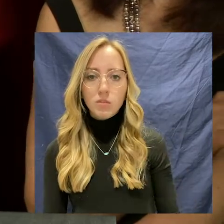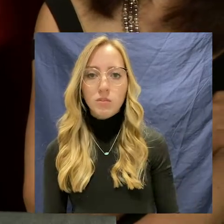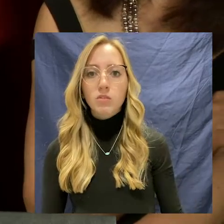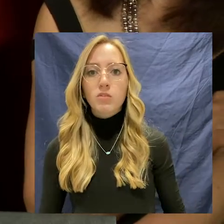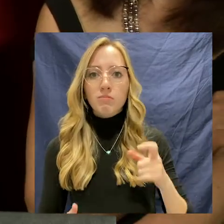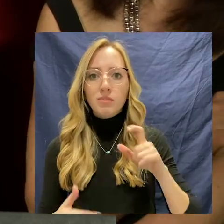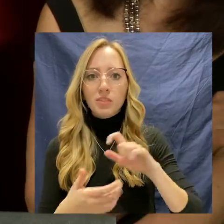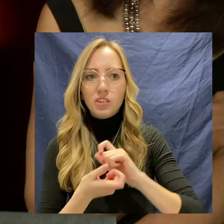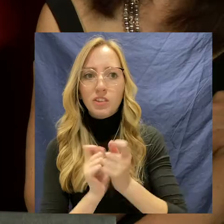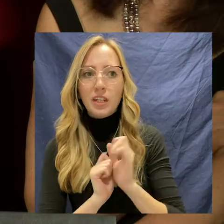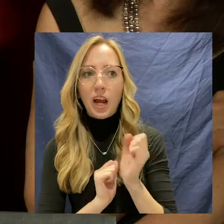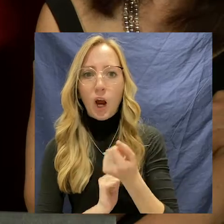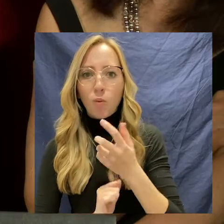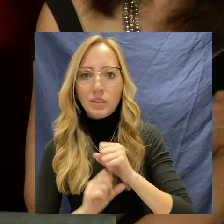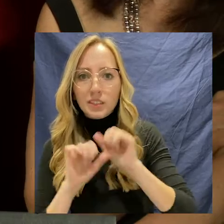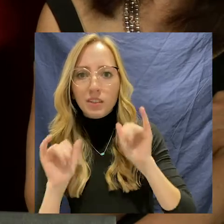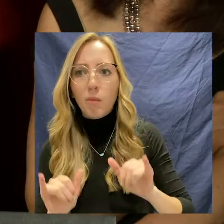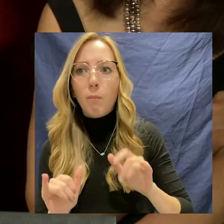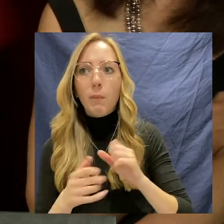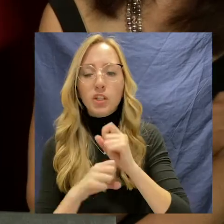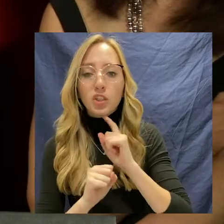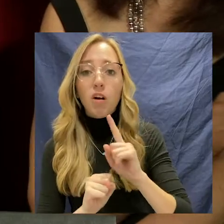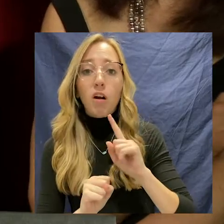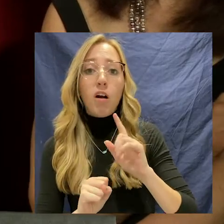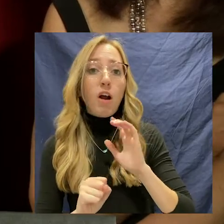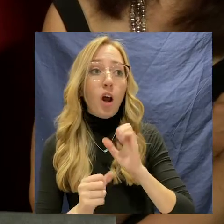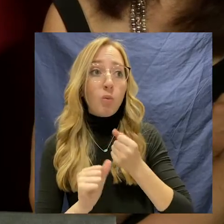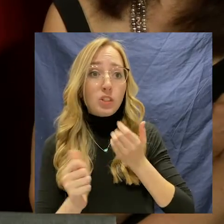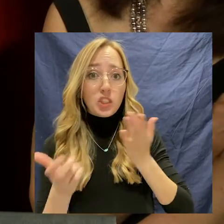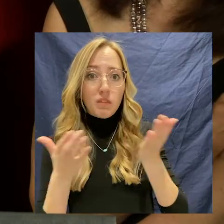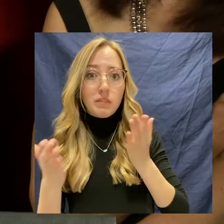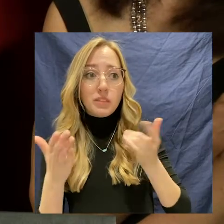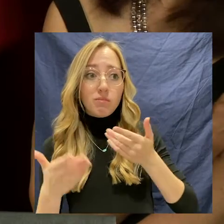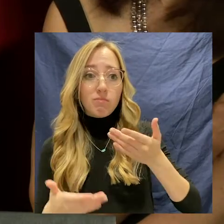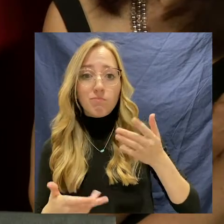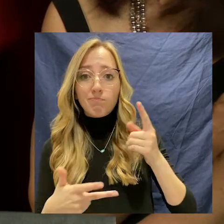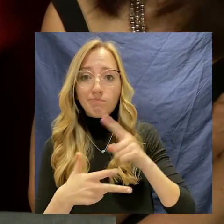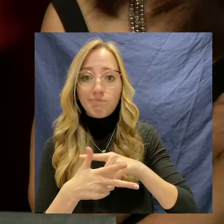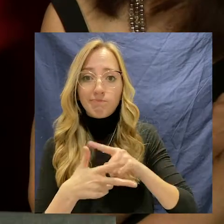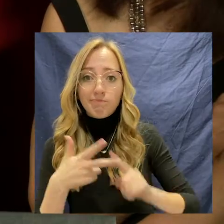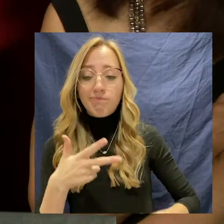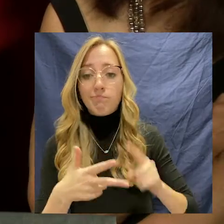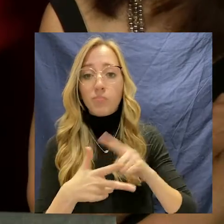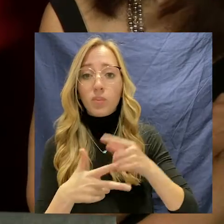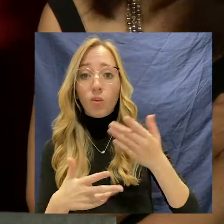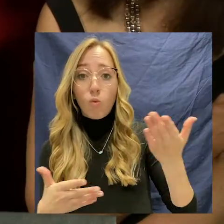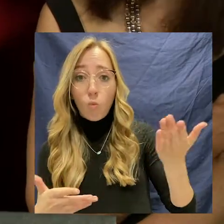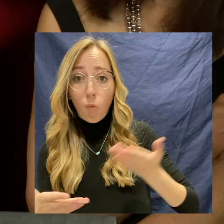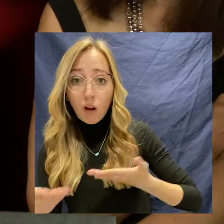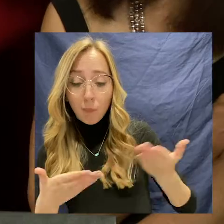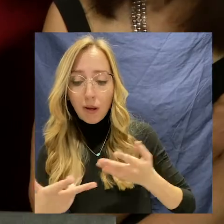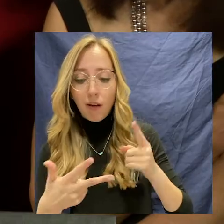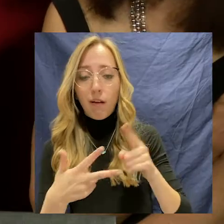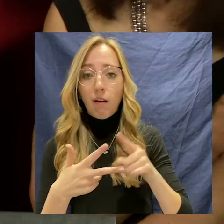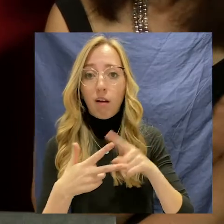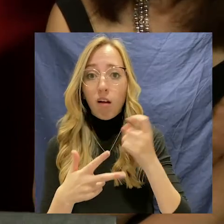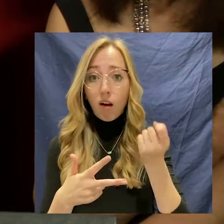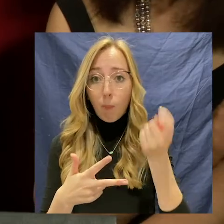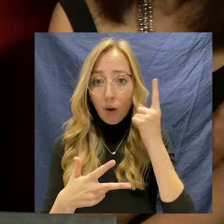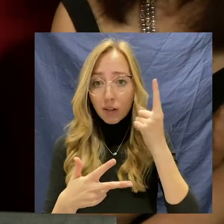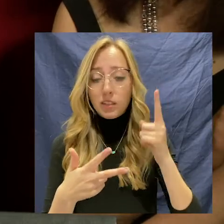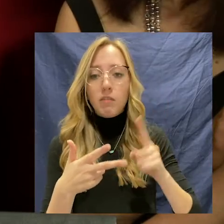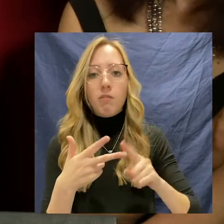our services are welcoming, comprehensive, and building the healing that is